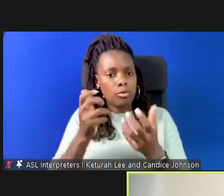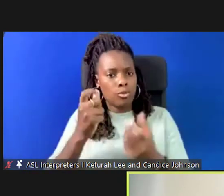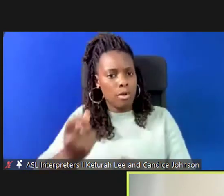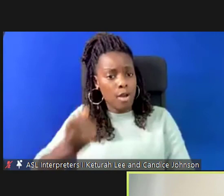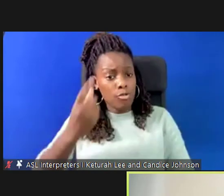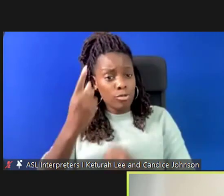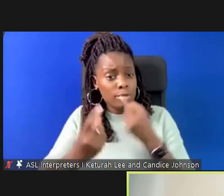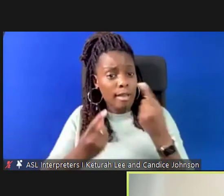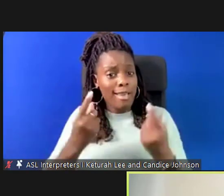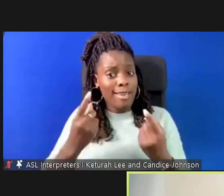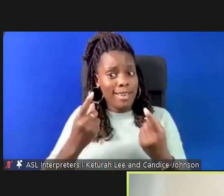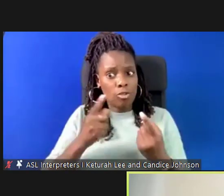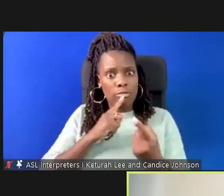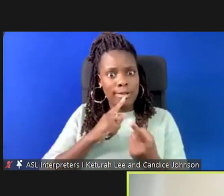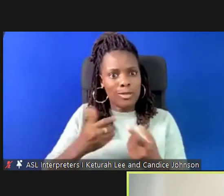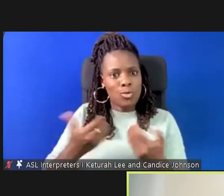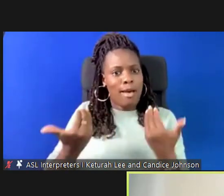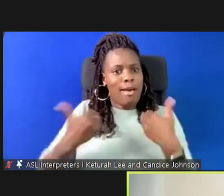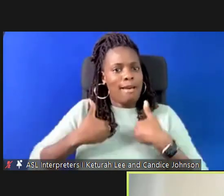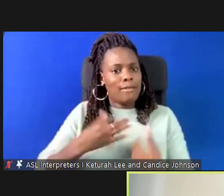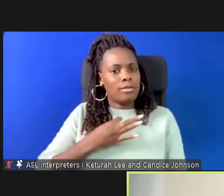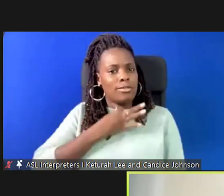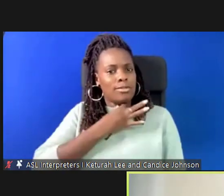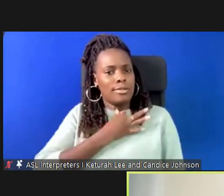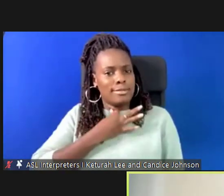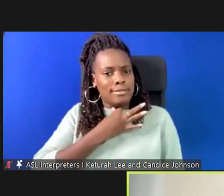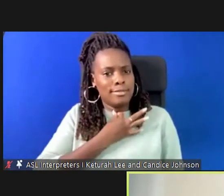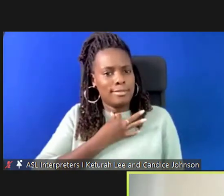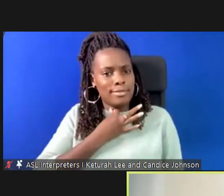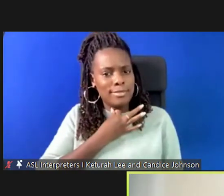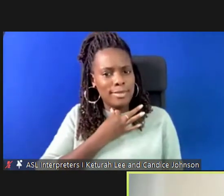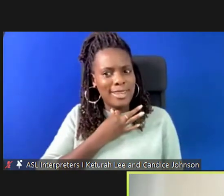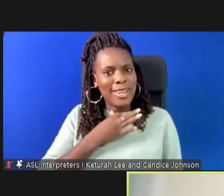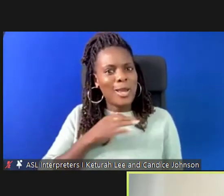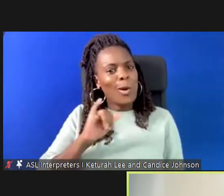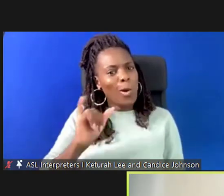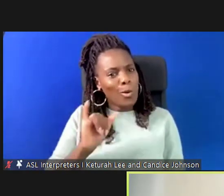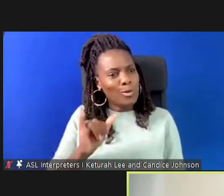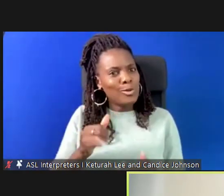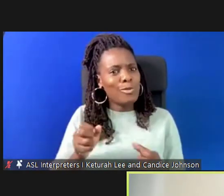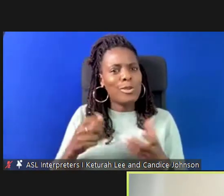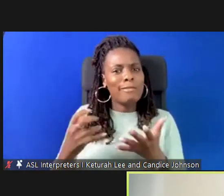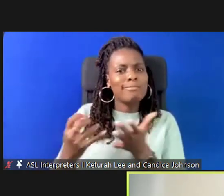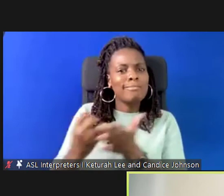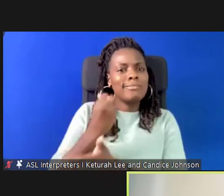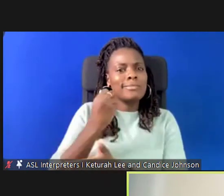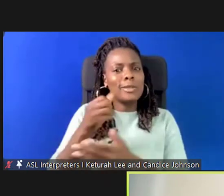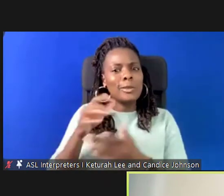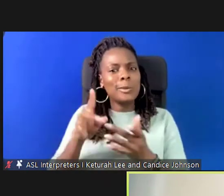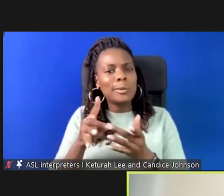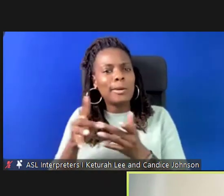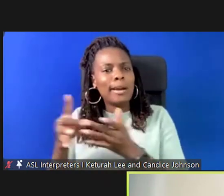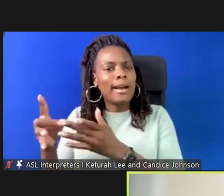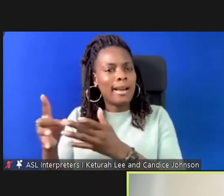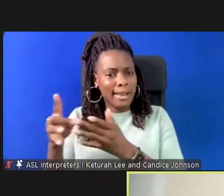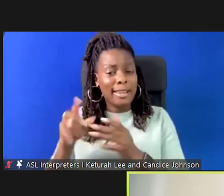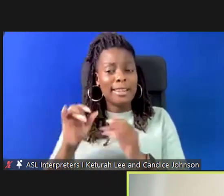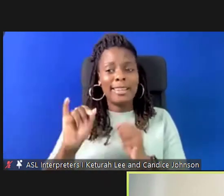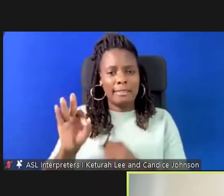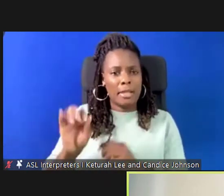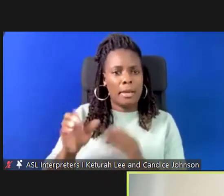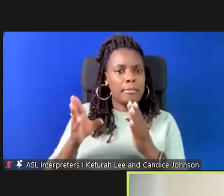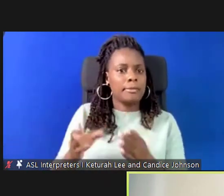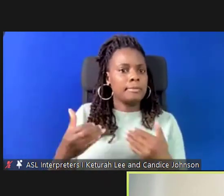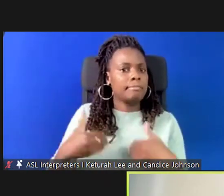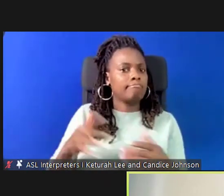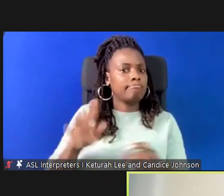addition to that, the opportunities to guide if that's important or relevant to that person living with serious illness. All